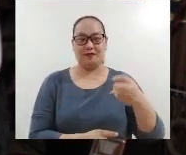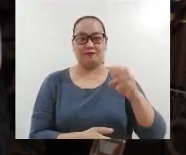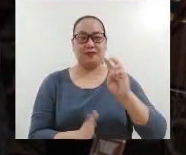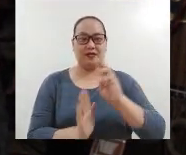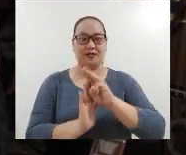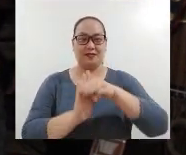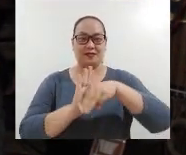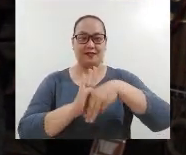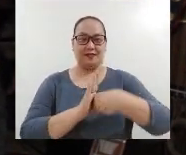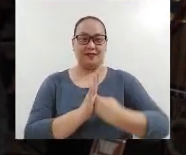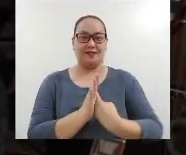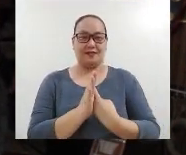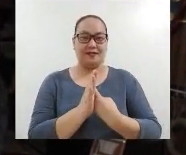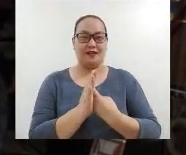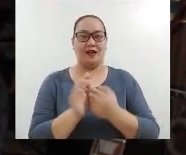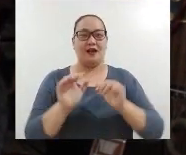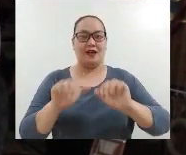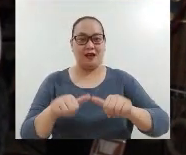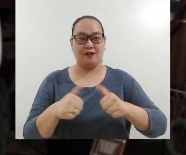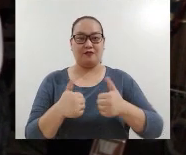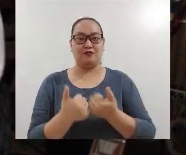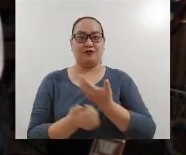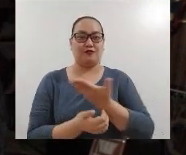525,600 minutes. How do you